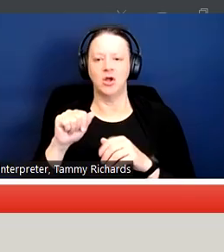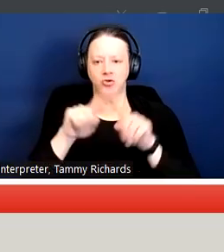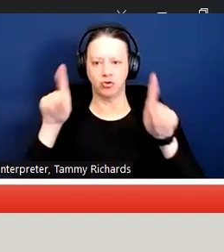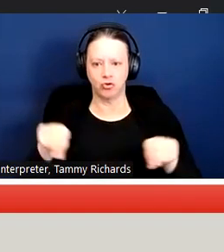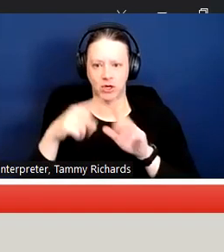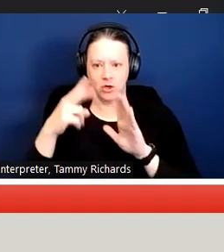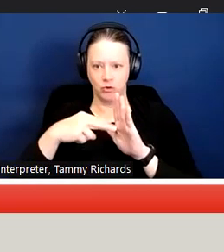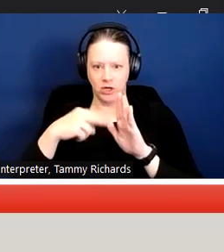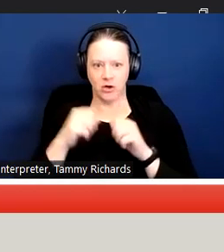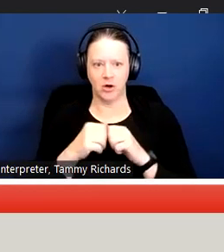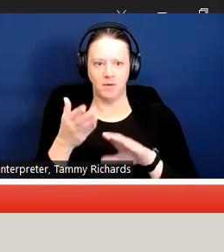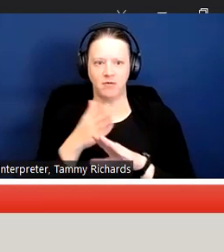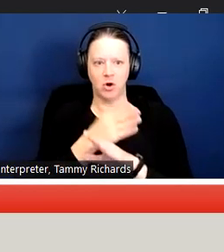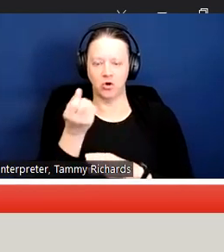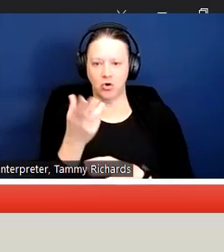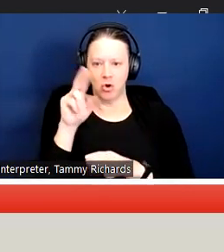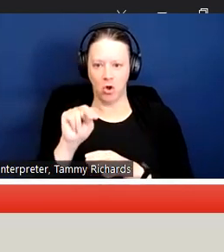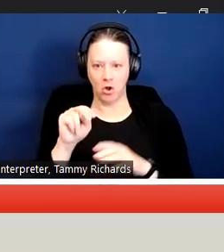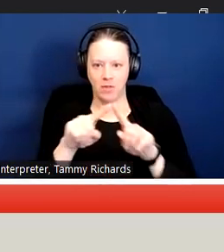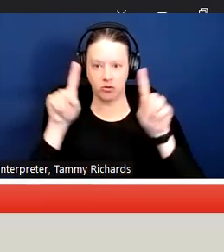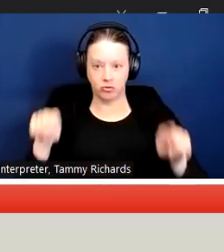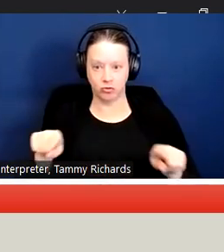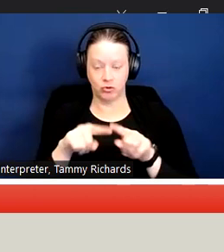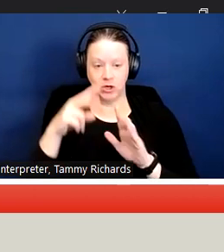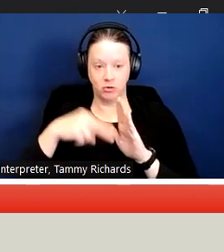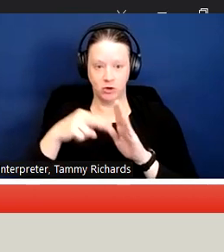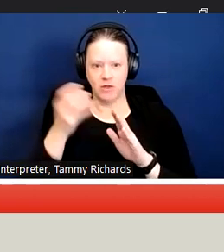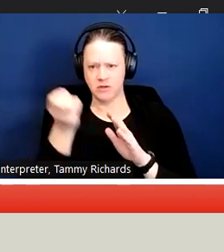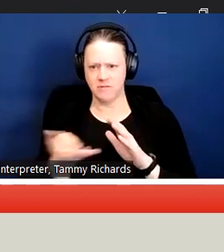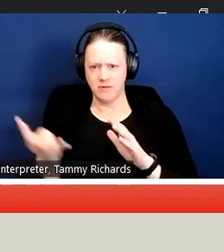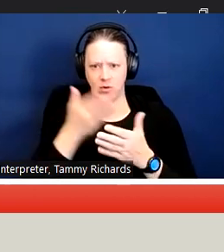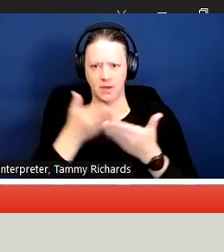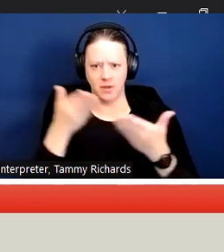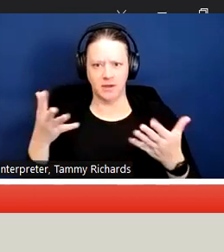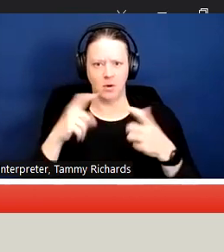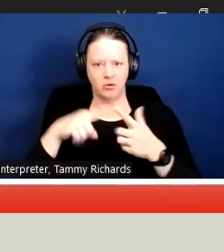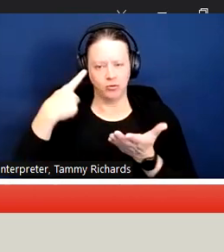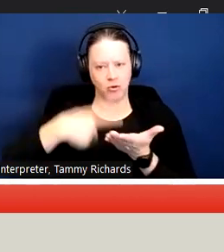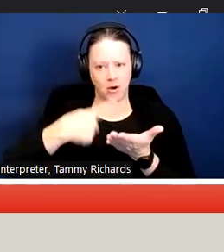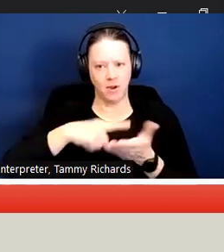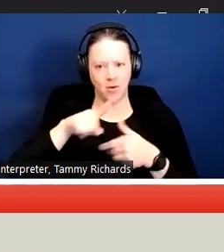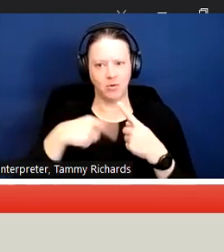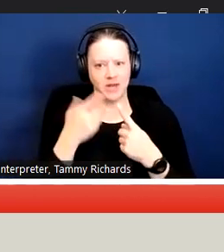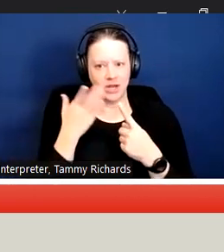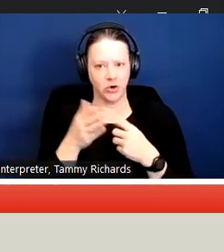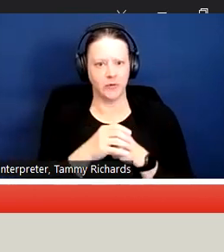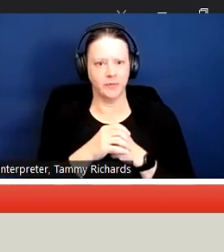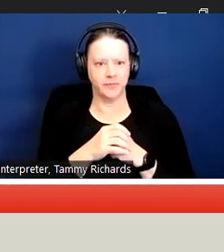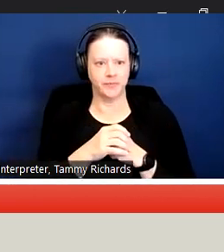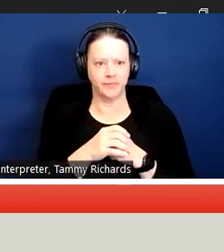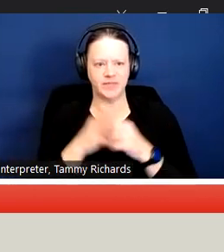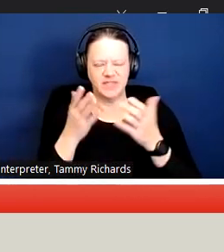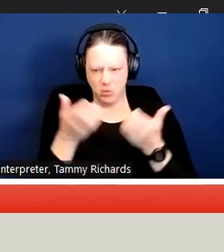Before I turn on the screen reader, there are a few things I want to talk about on here